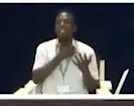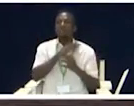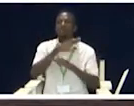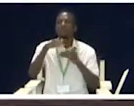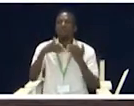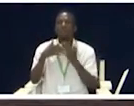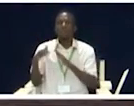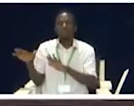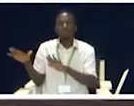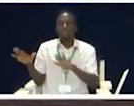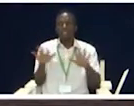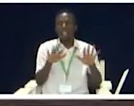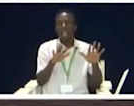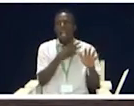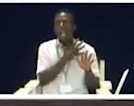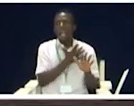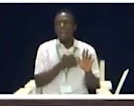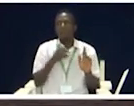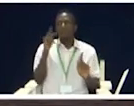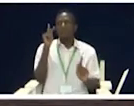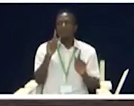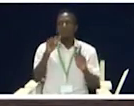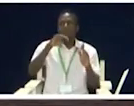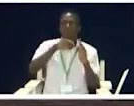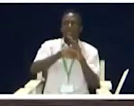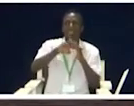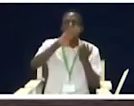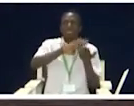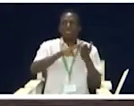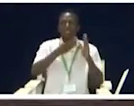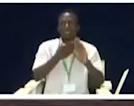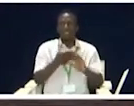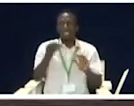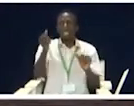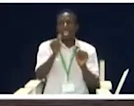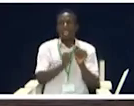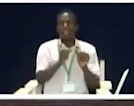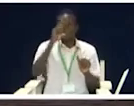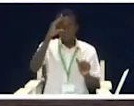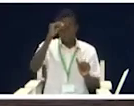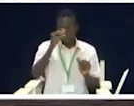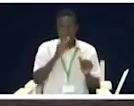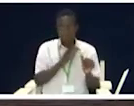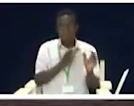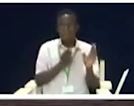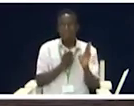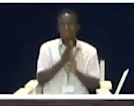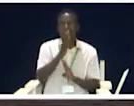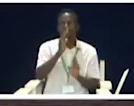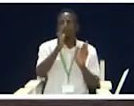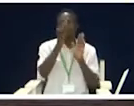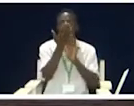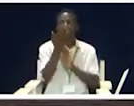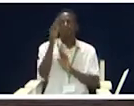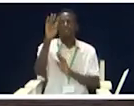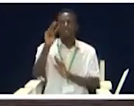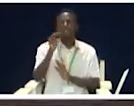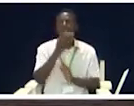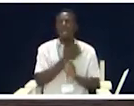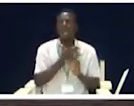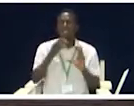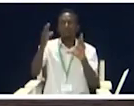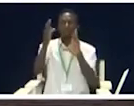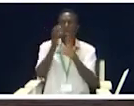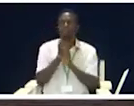that the people went into the city, and every man straight before him, and they took the city. If we have